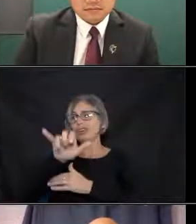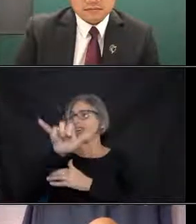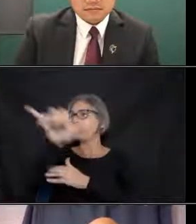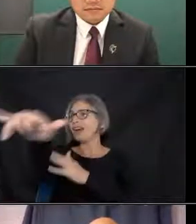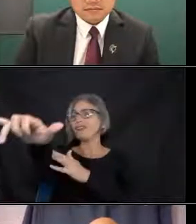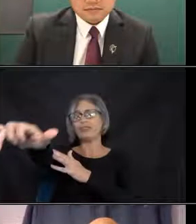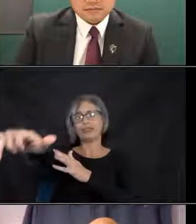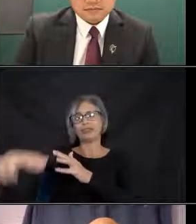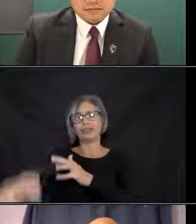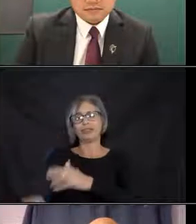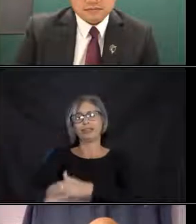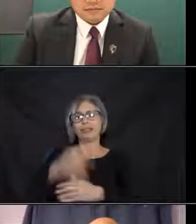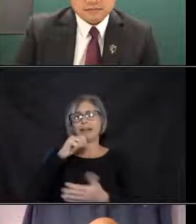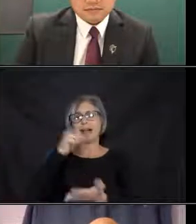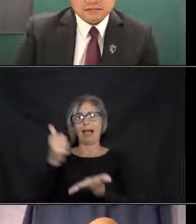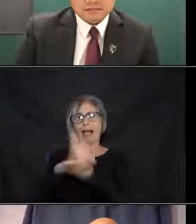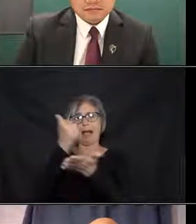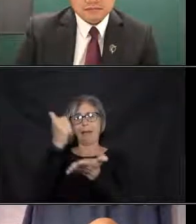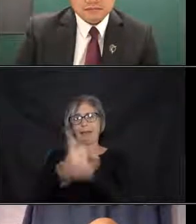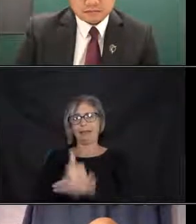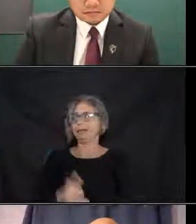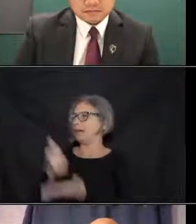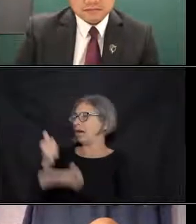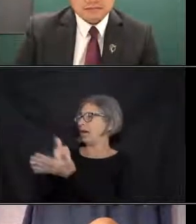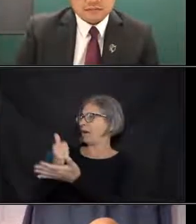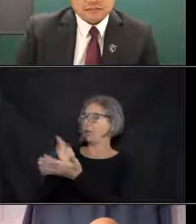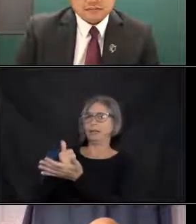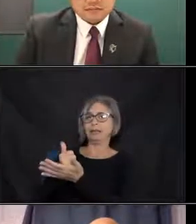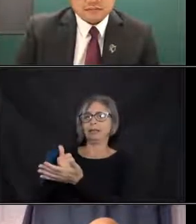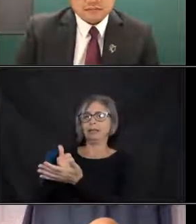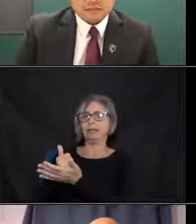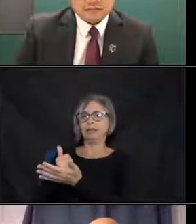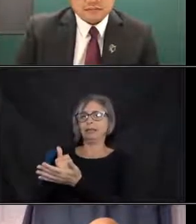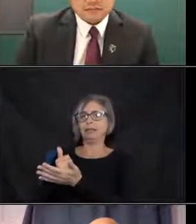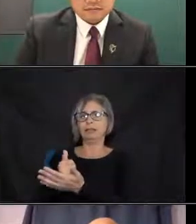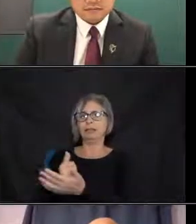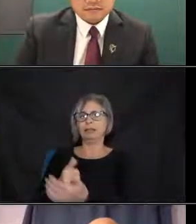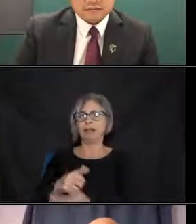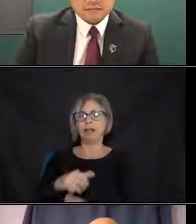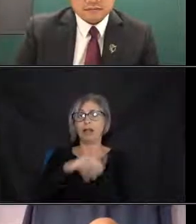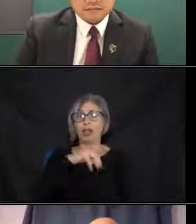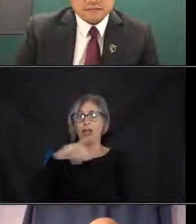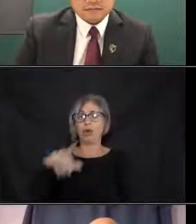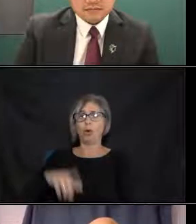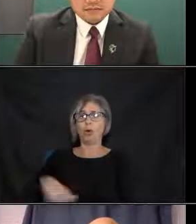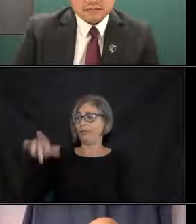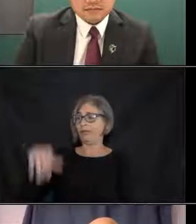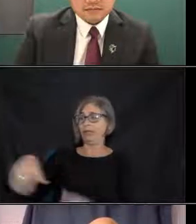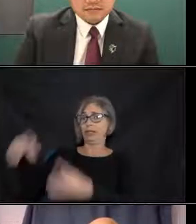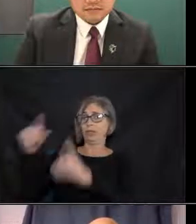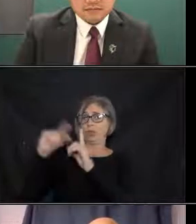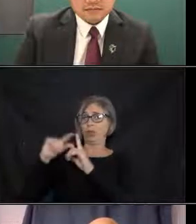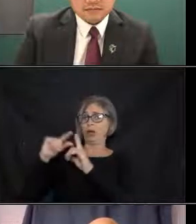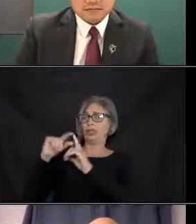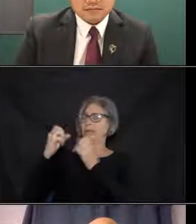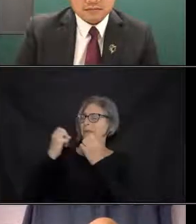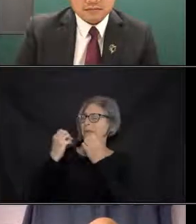forevermore. Amen. Amen. O Lord, when the psalmist recited these words so